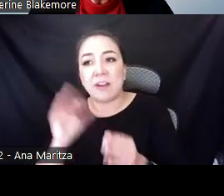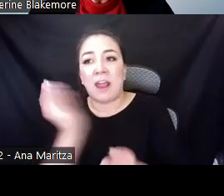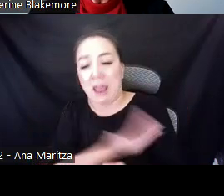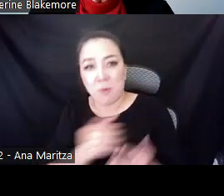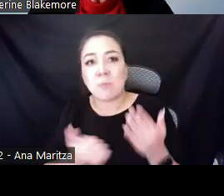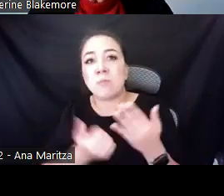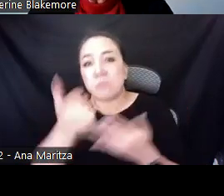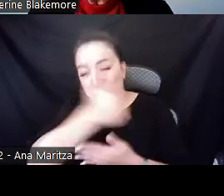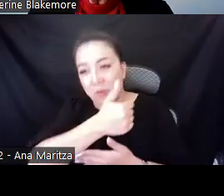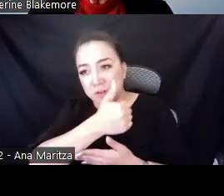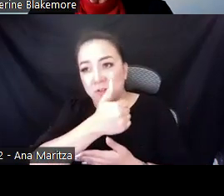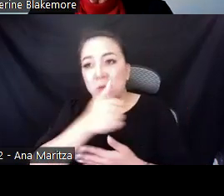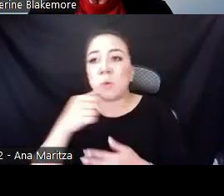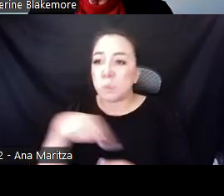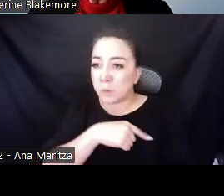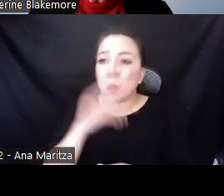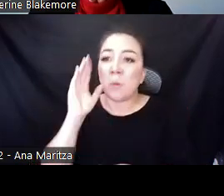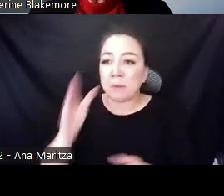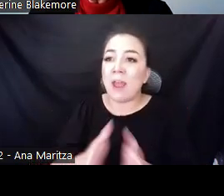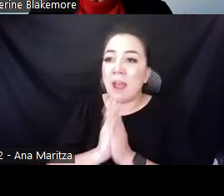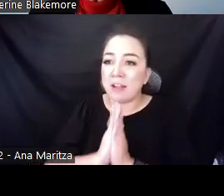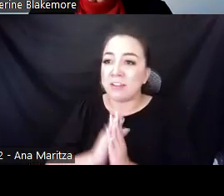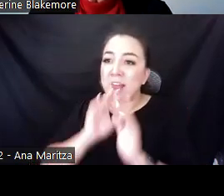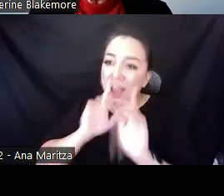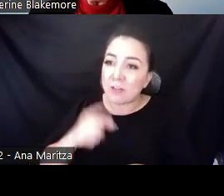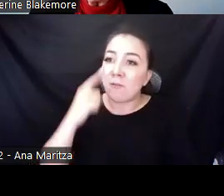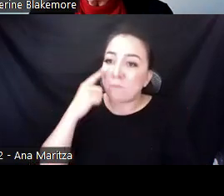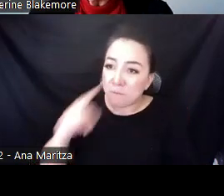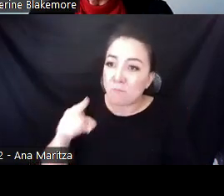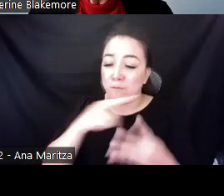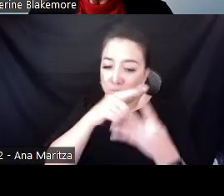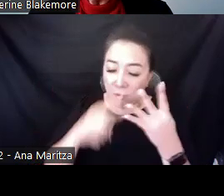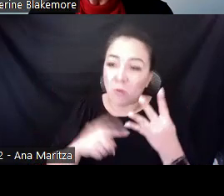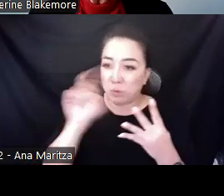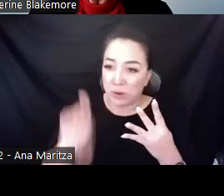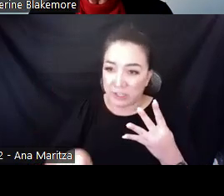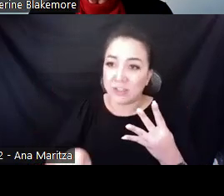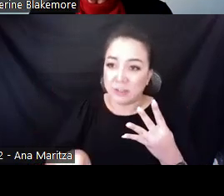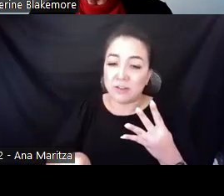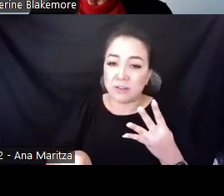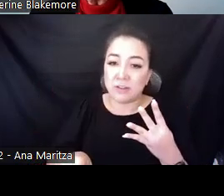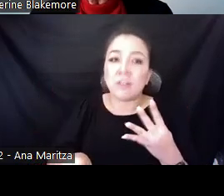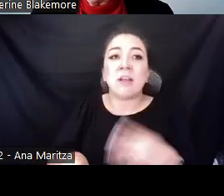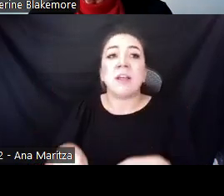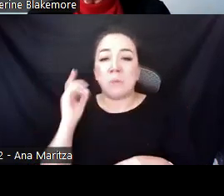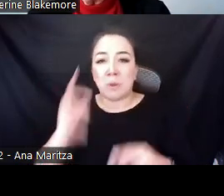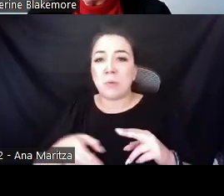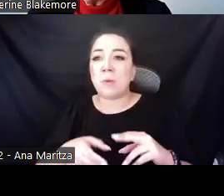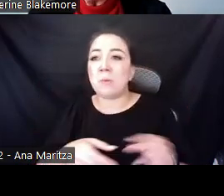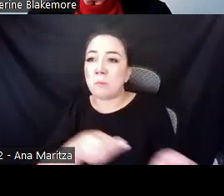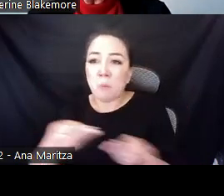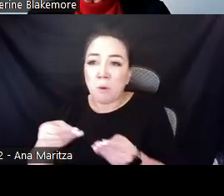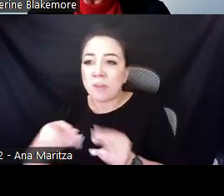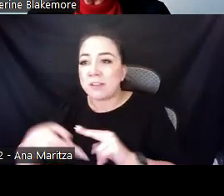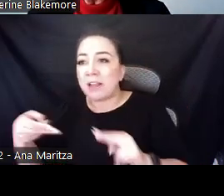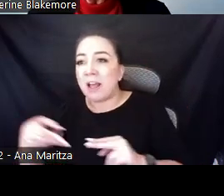priorities, we're going to be asked to really answer 4 questions, and we'll be able to pull this slide or a similar one